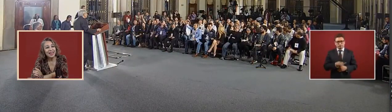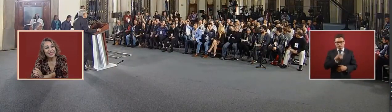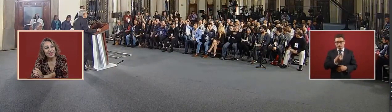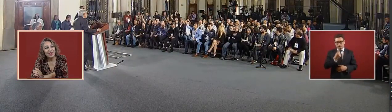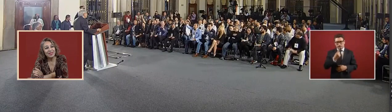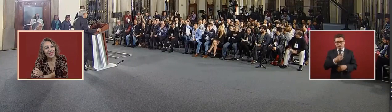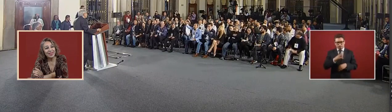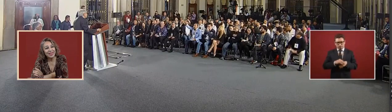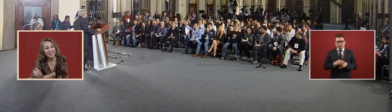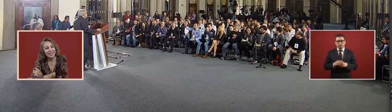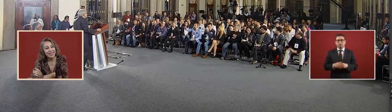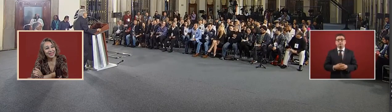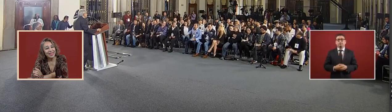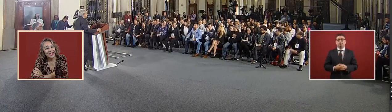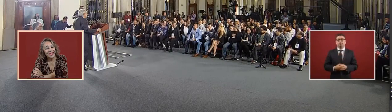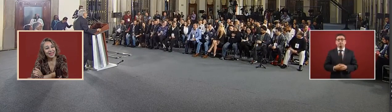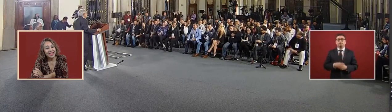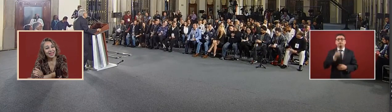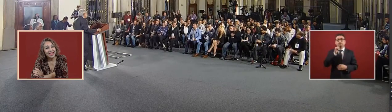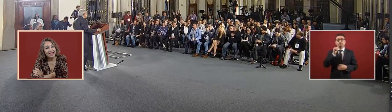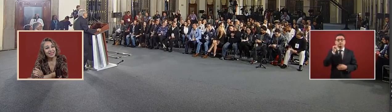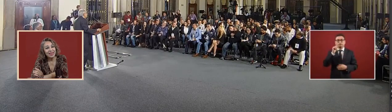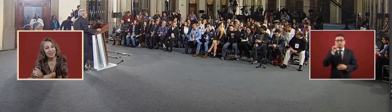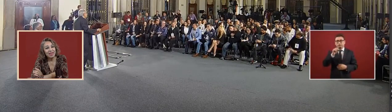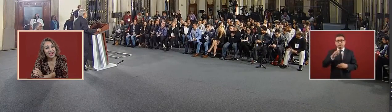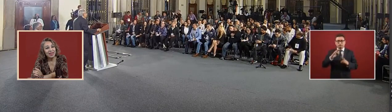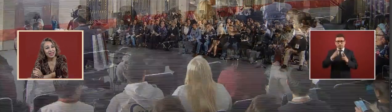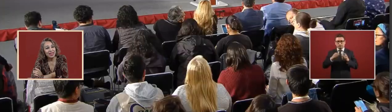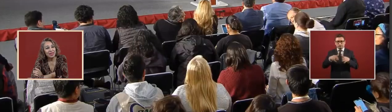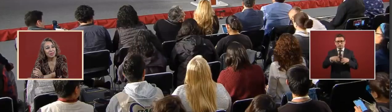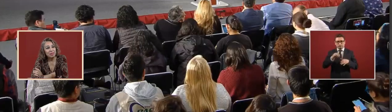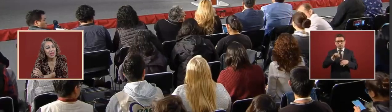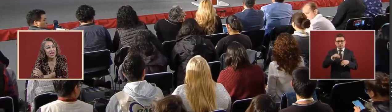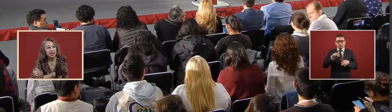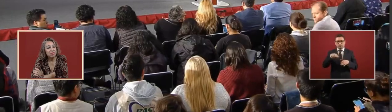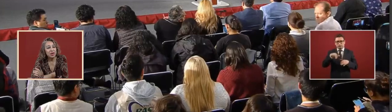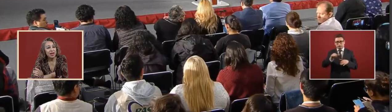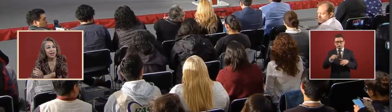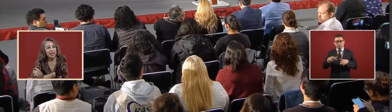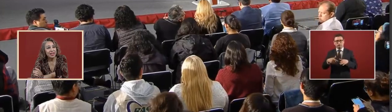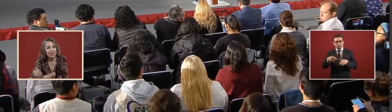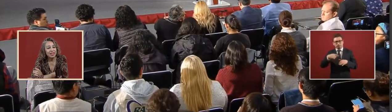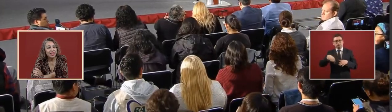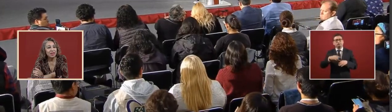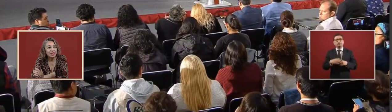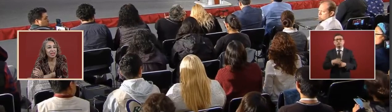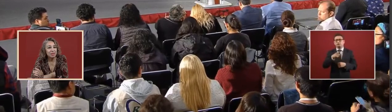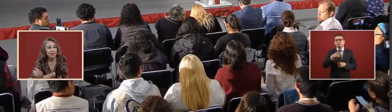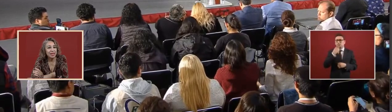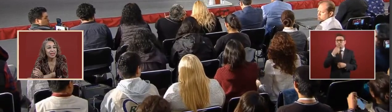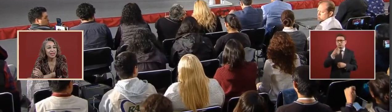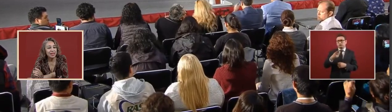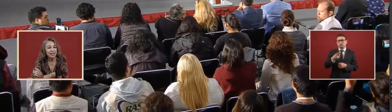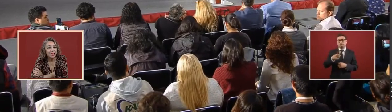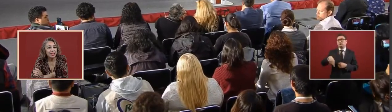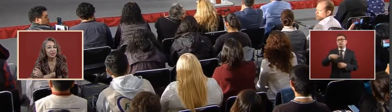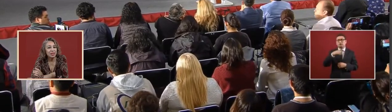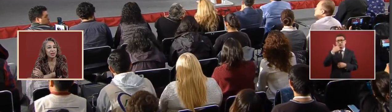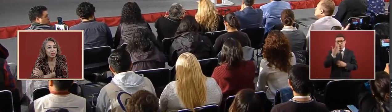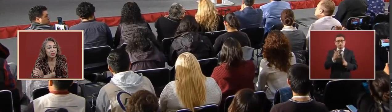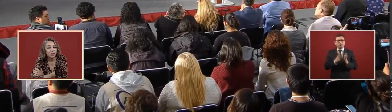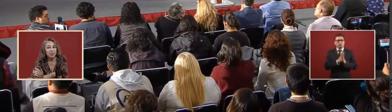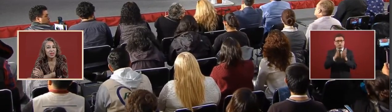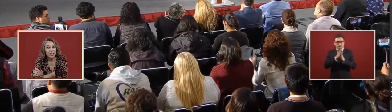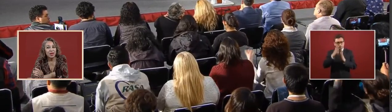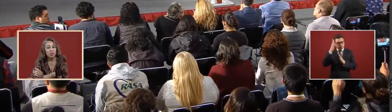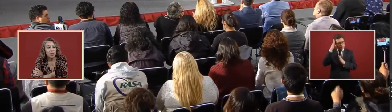Can I ask you one more question? Yesterday, regarding the meeting on Morena, there was commented that those